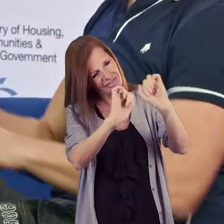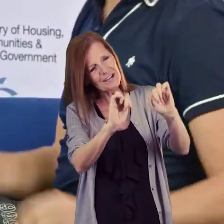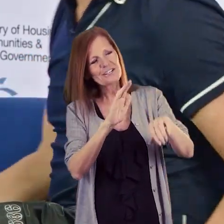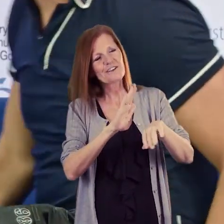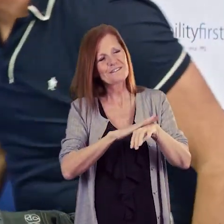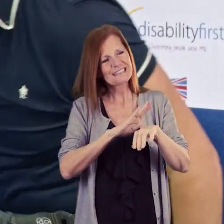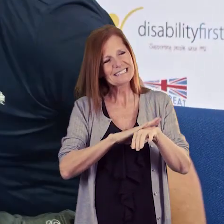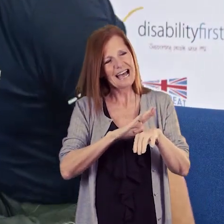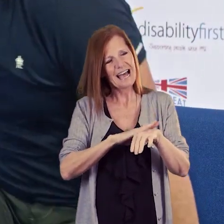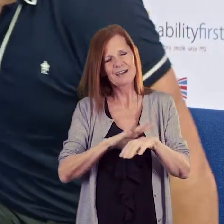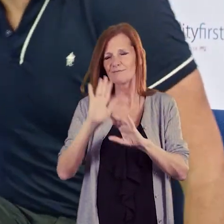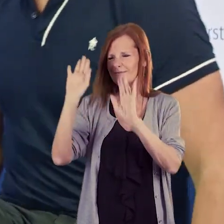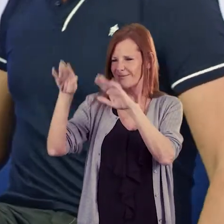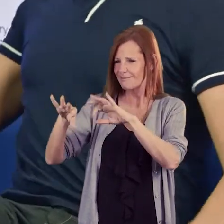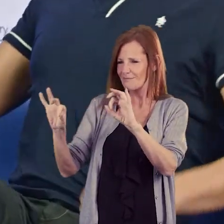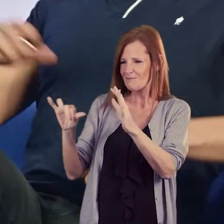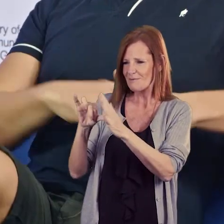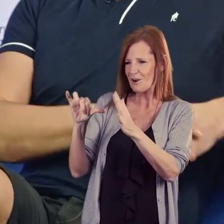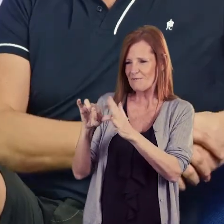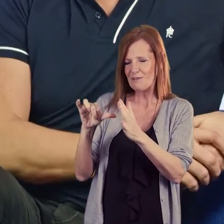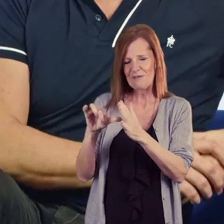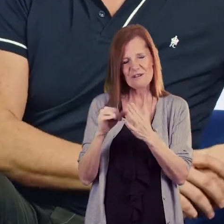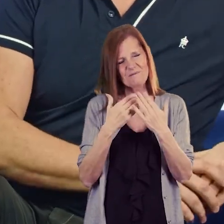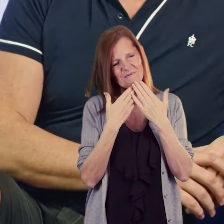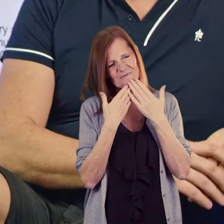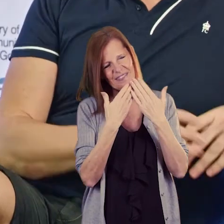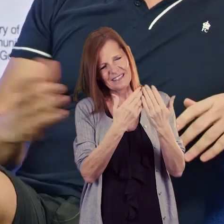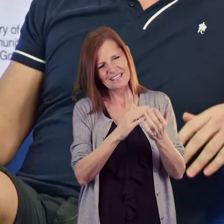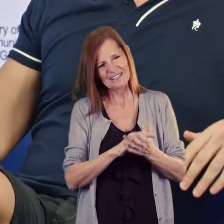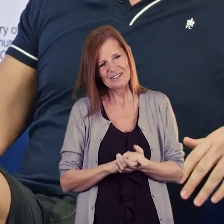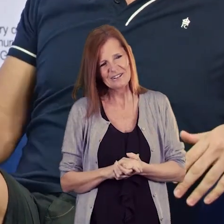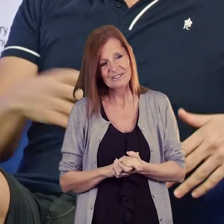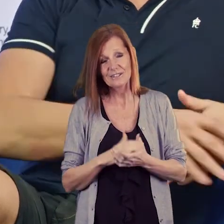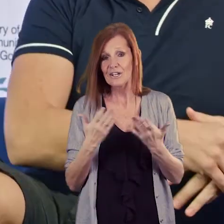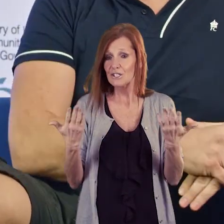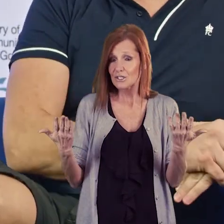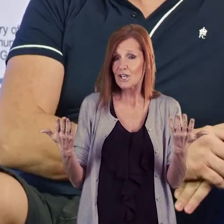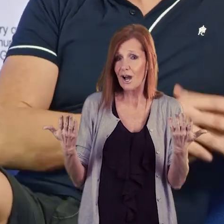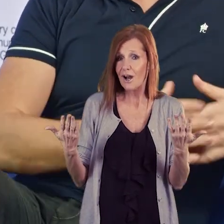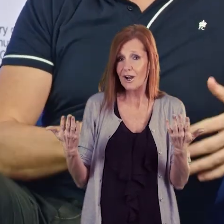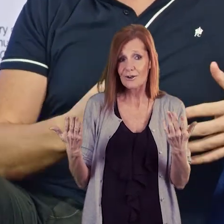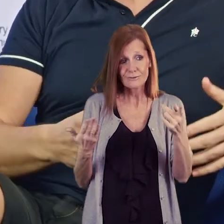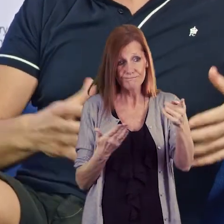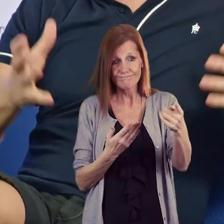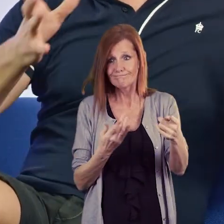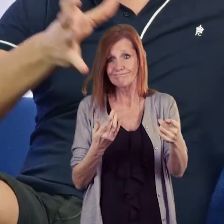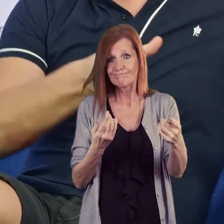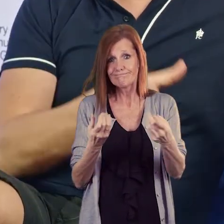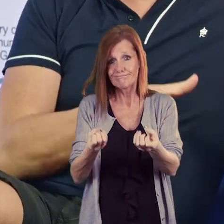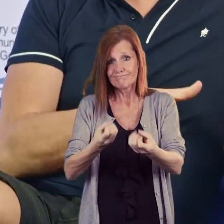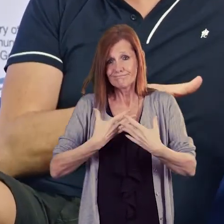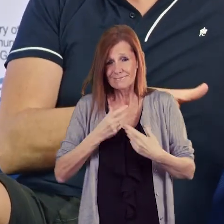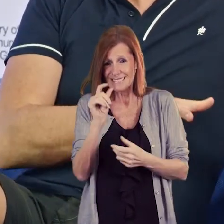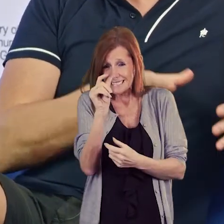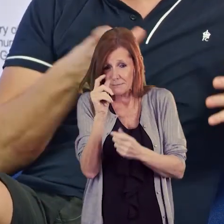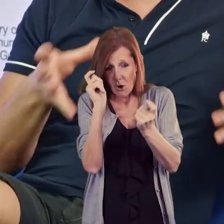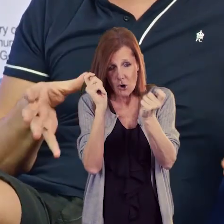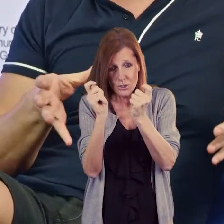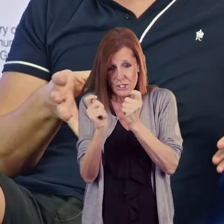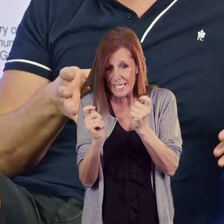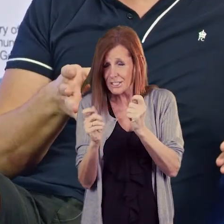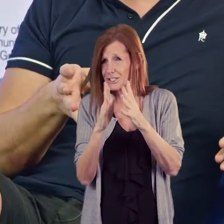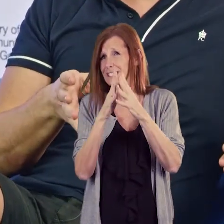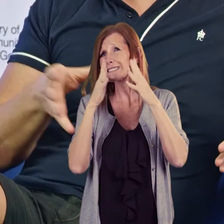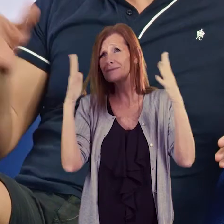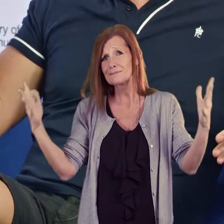at all. No problem. Thank you. Cheers. Well, hi there. So, as you can see, someone else is saying the small changes make the